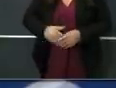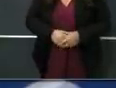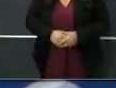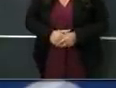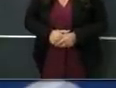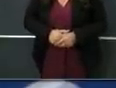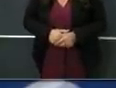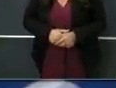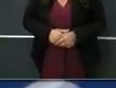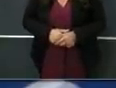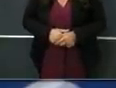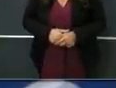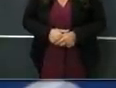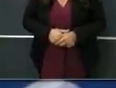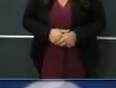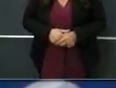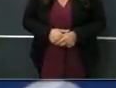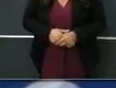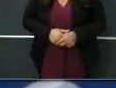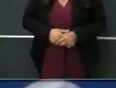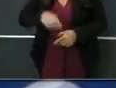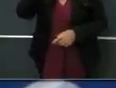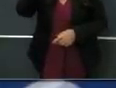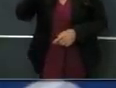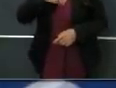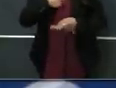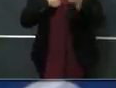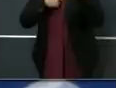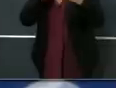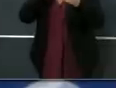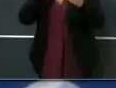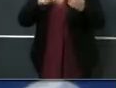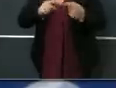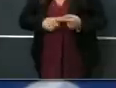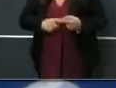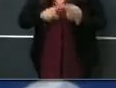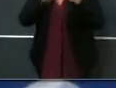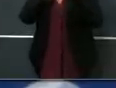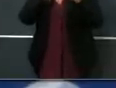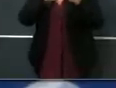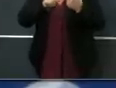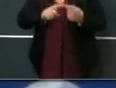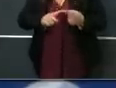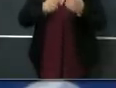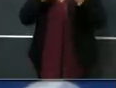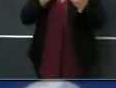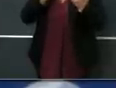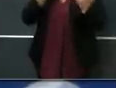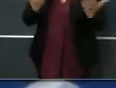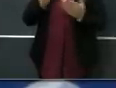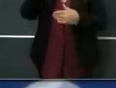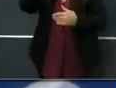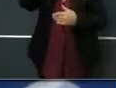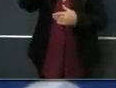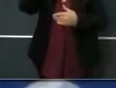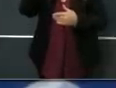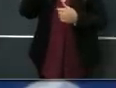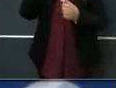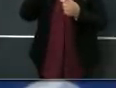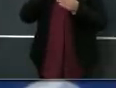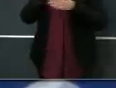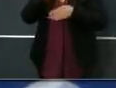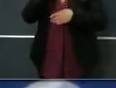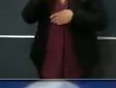Hi, Governor. I have two questions. First, hundreds of people are gathered outside the Capitol right now to protest the